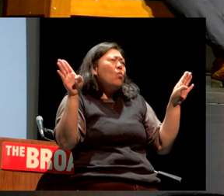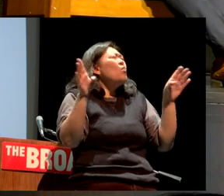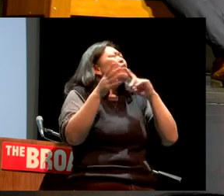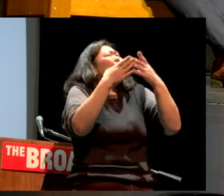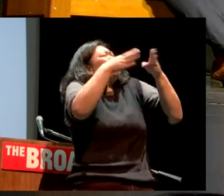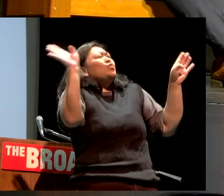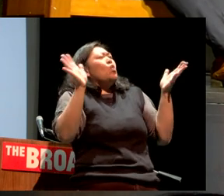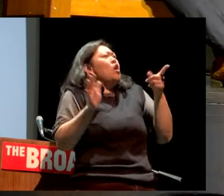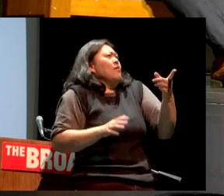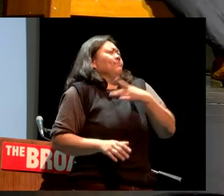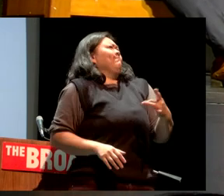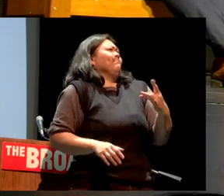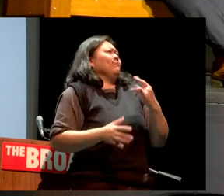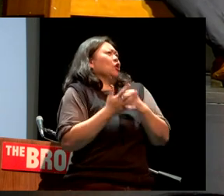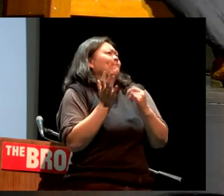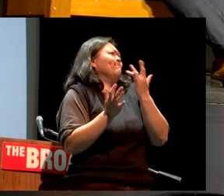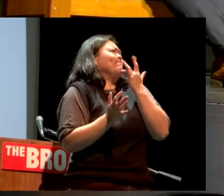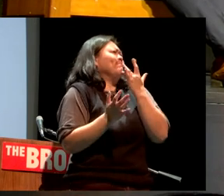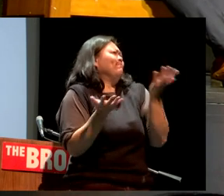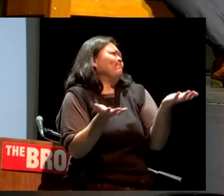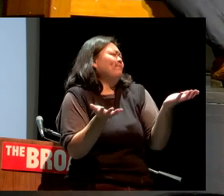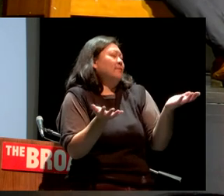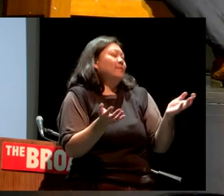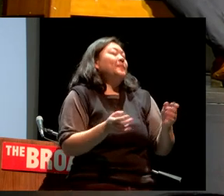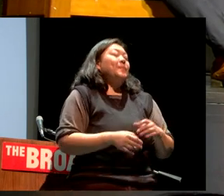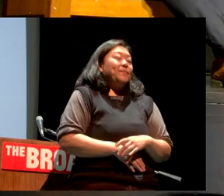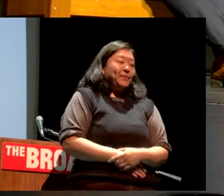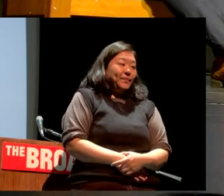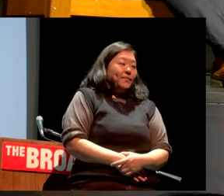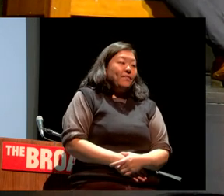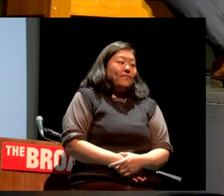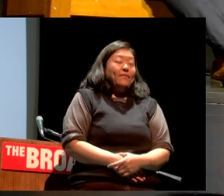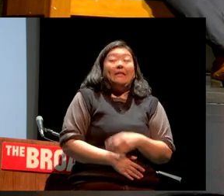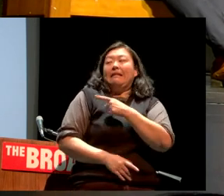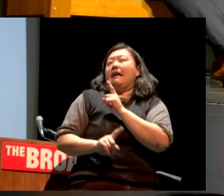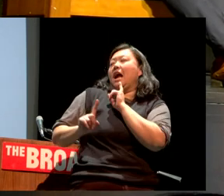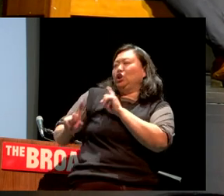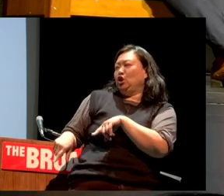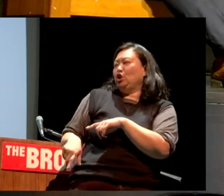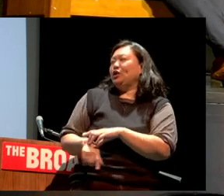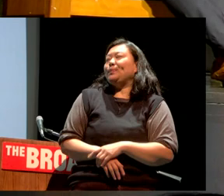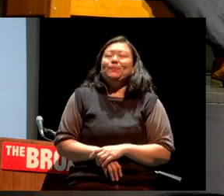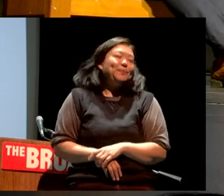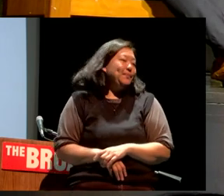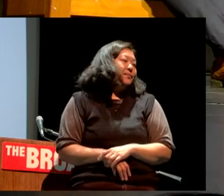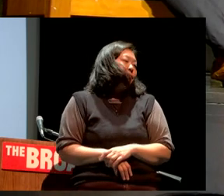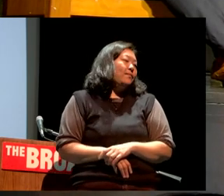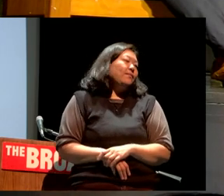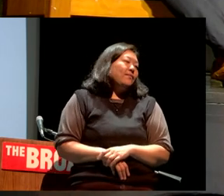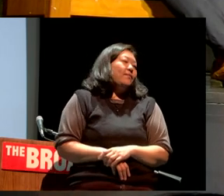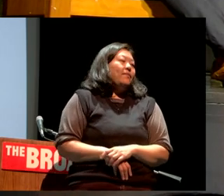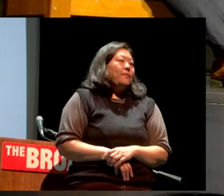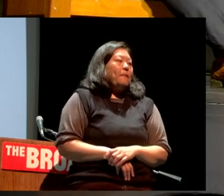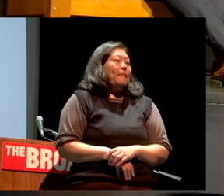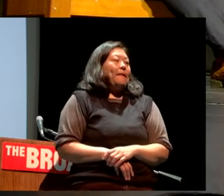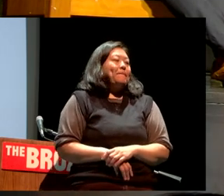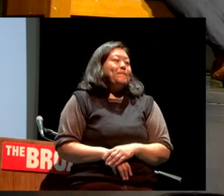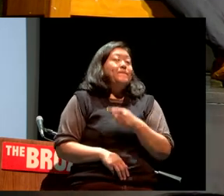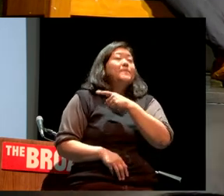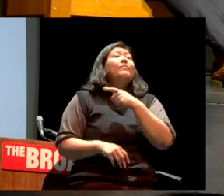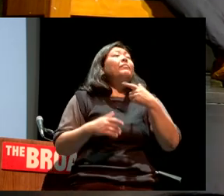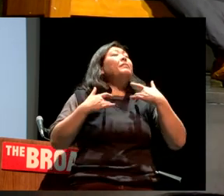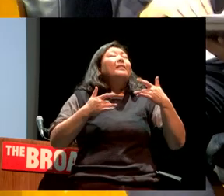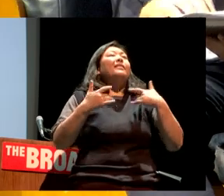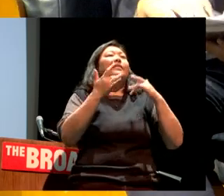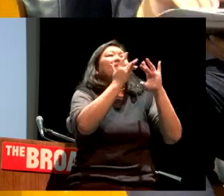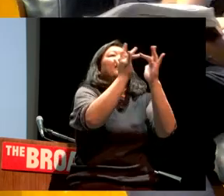from internet. Internet is made of, you know, forums, fan art, you know, pictures, pixel art, video games, all of